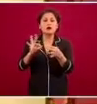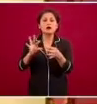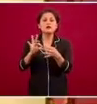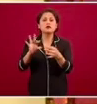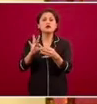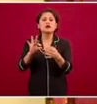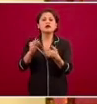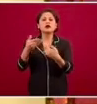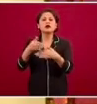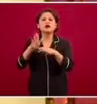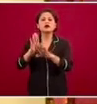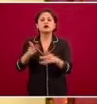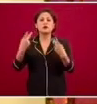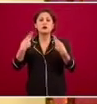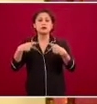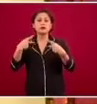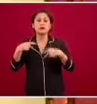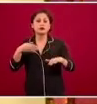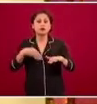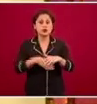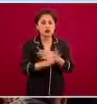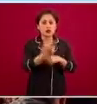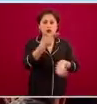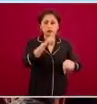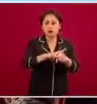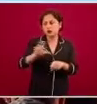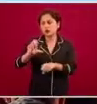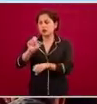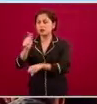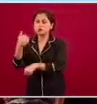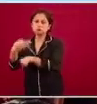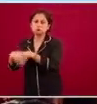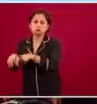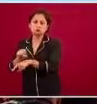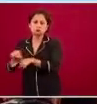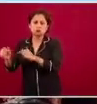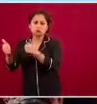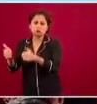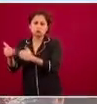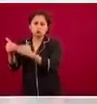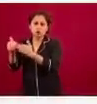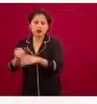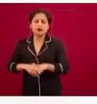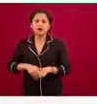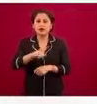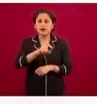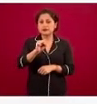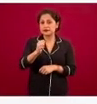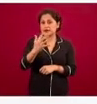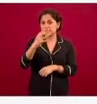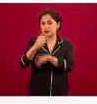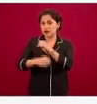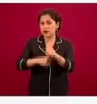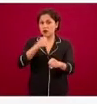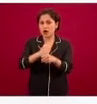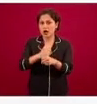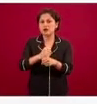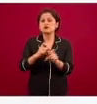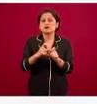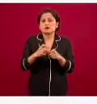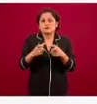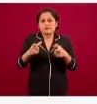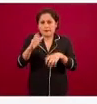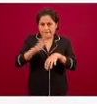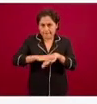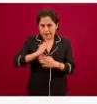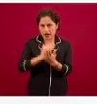Here we can look at the same age distribution, but taking into account the inpatient-outpatient relation. We can see